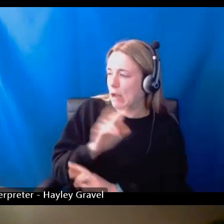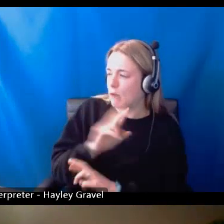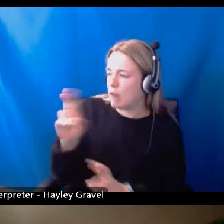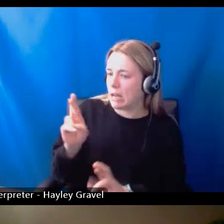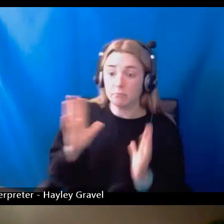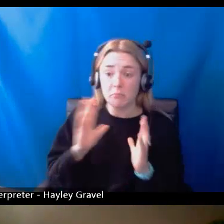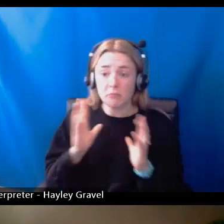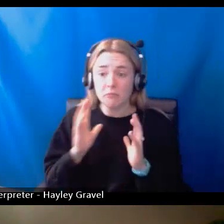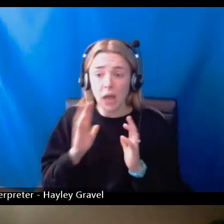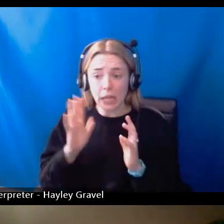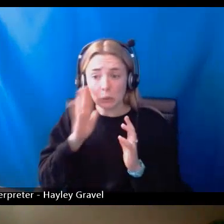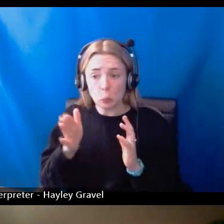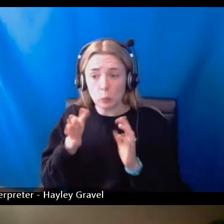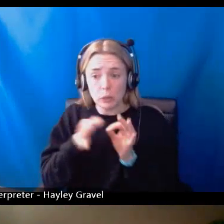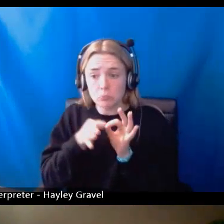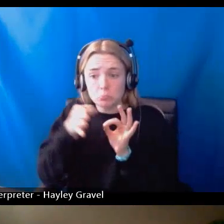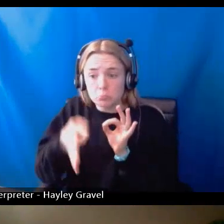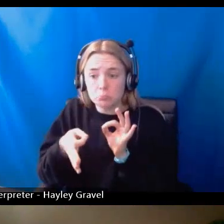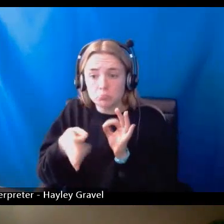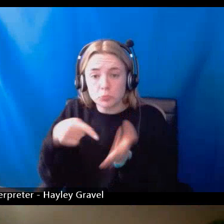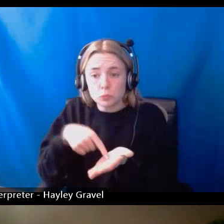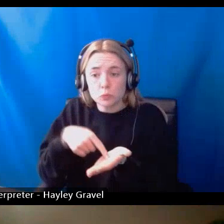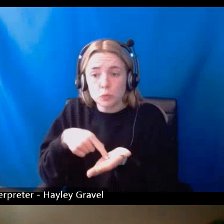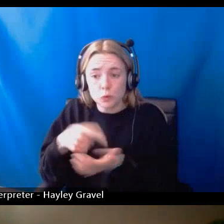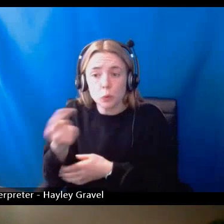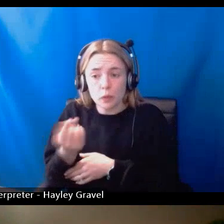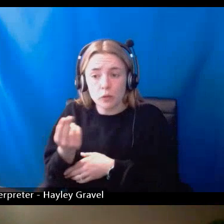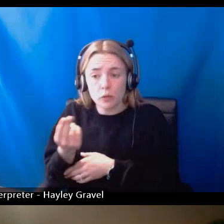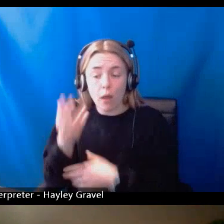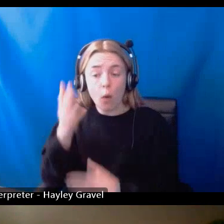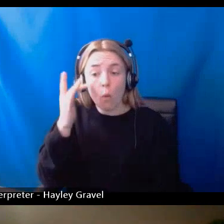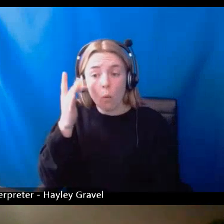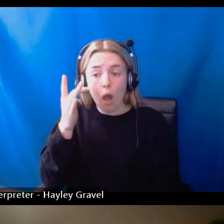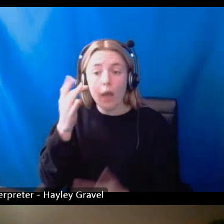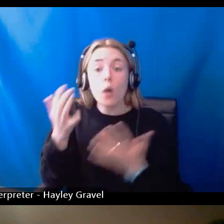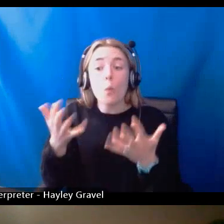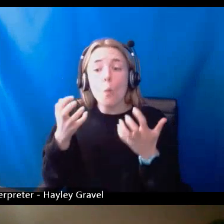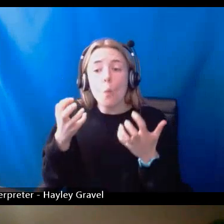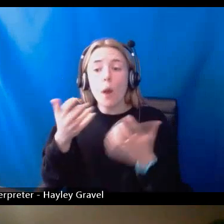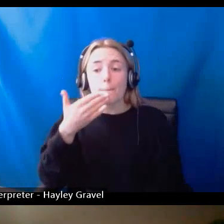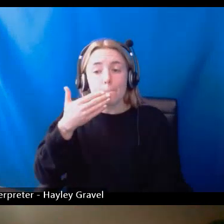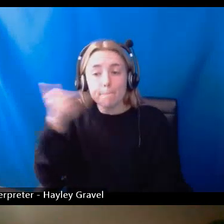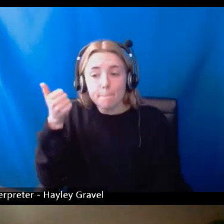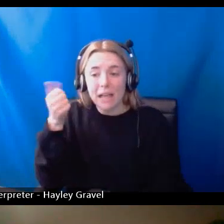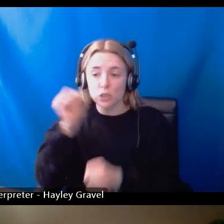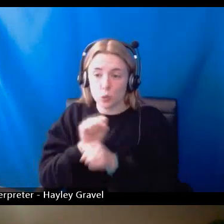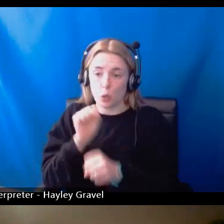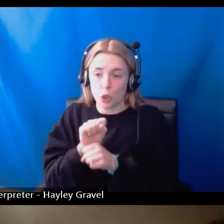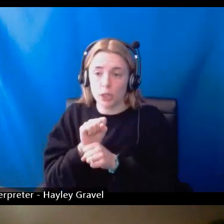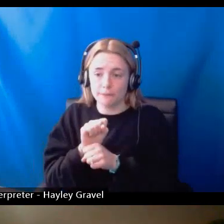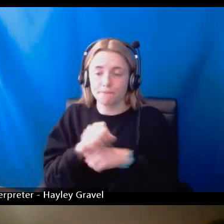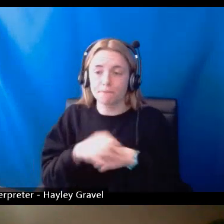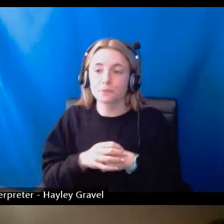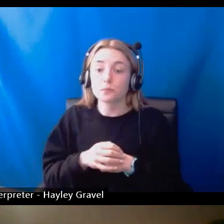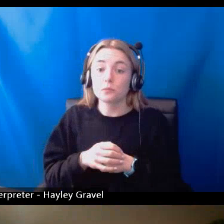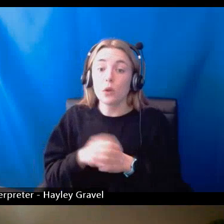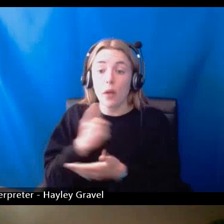is no problem for me because I want your best work. Okay, so